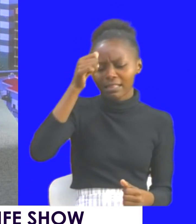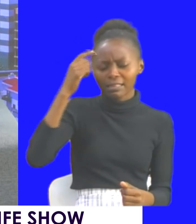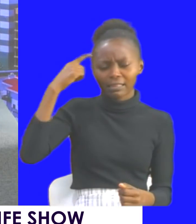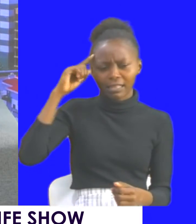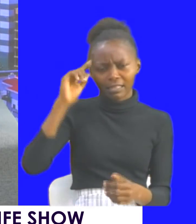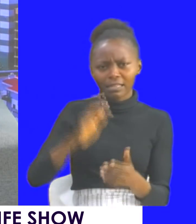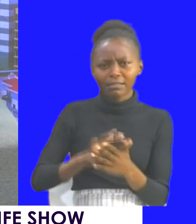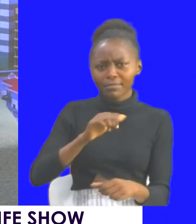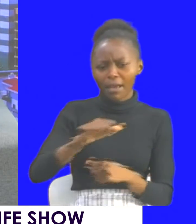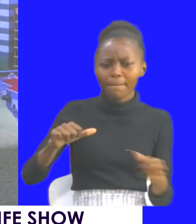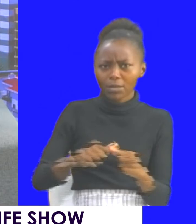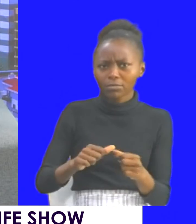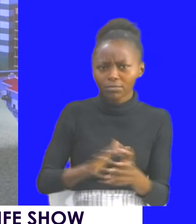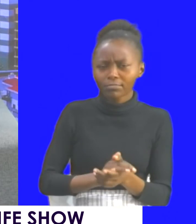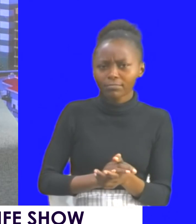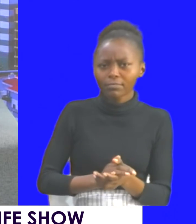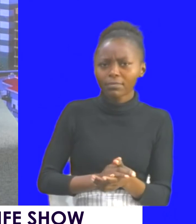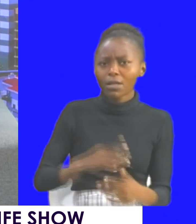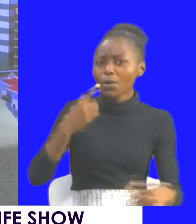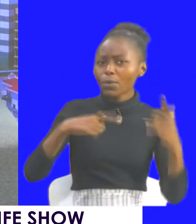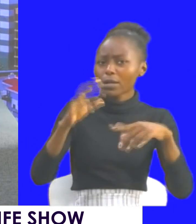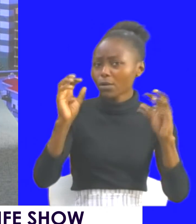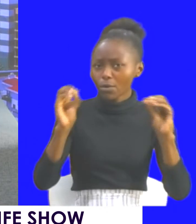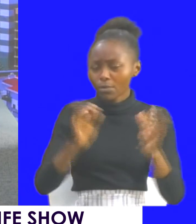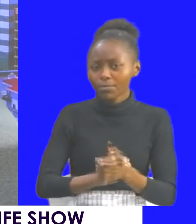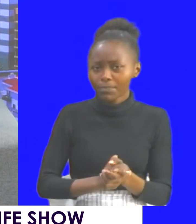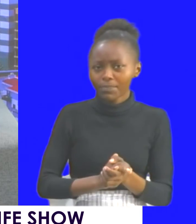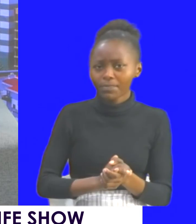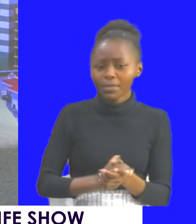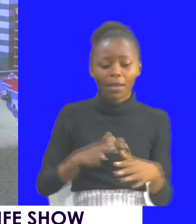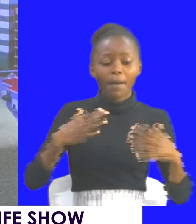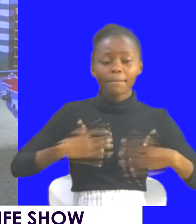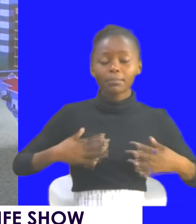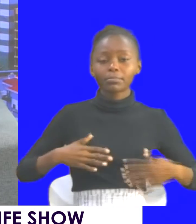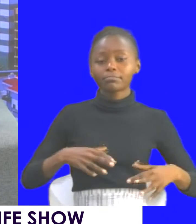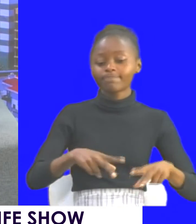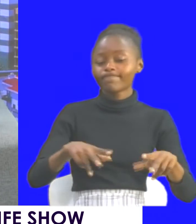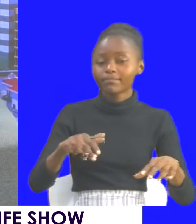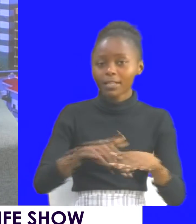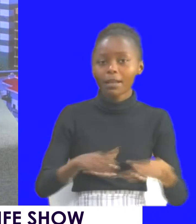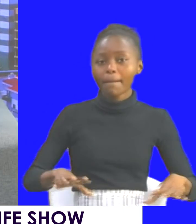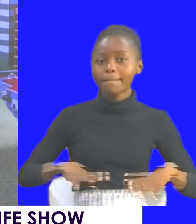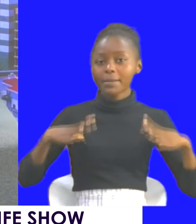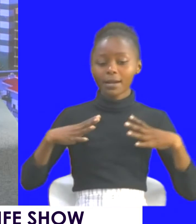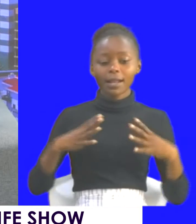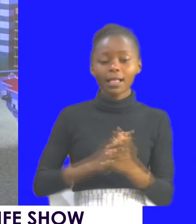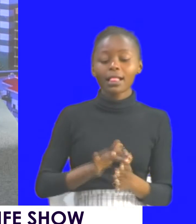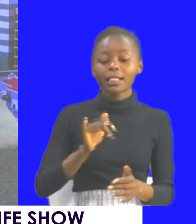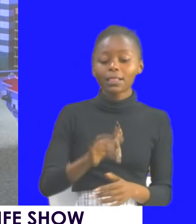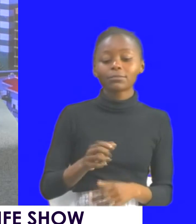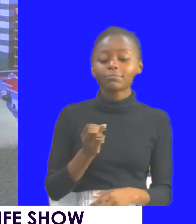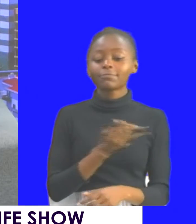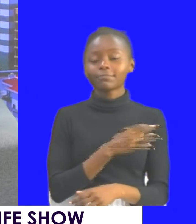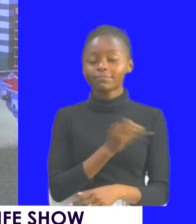and dusted. People that walk in pride are people that are fearful. They are